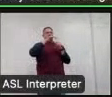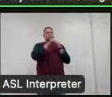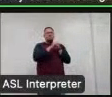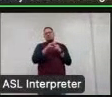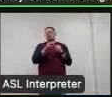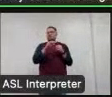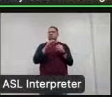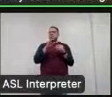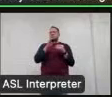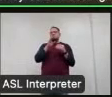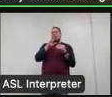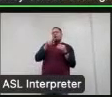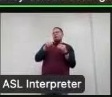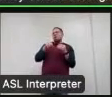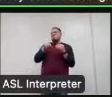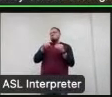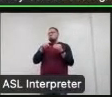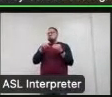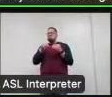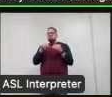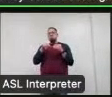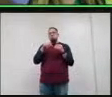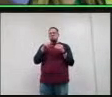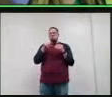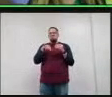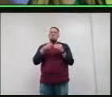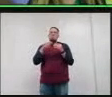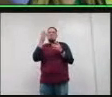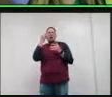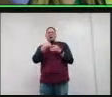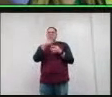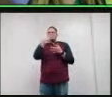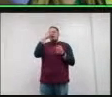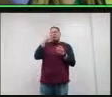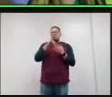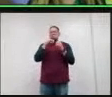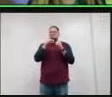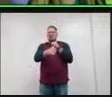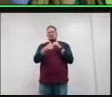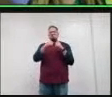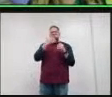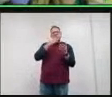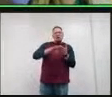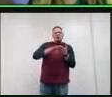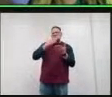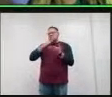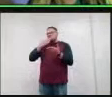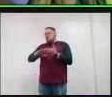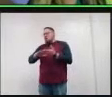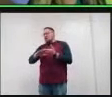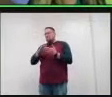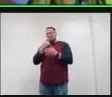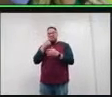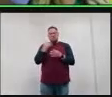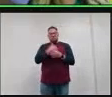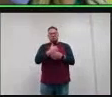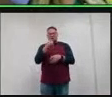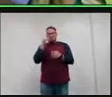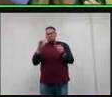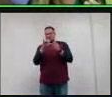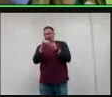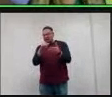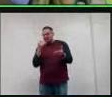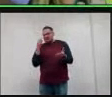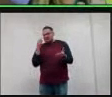about why I'm mad this passed, is that what we're saying we won't do if we